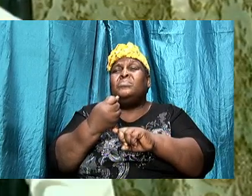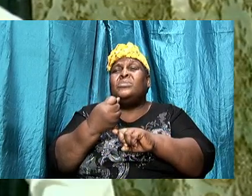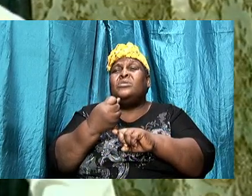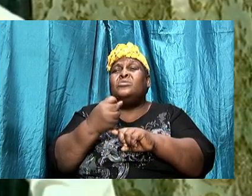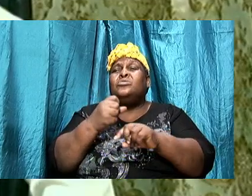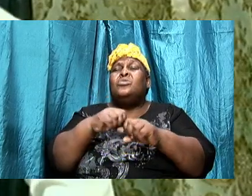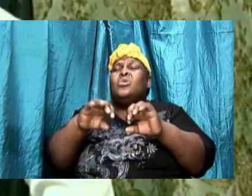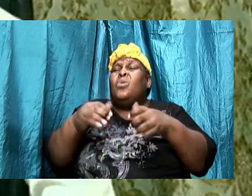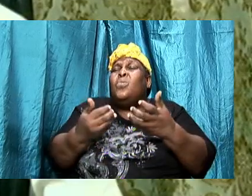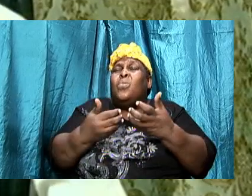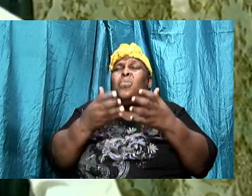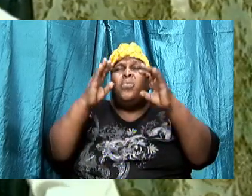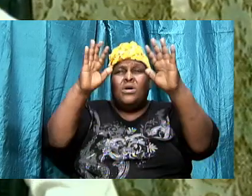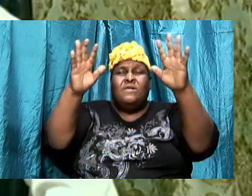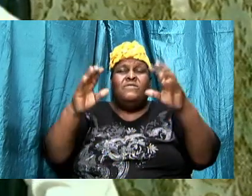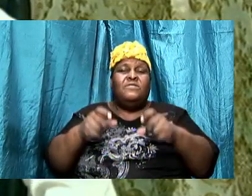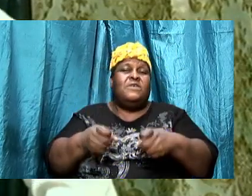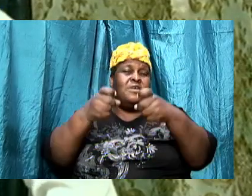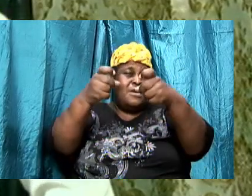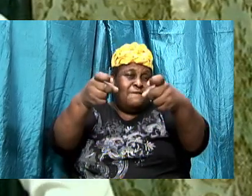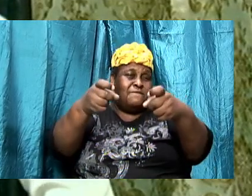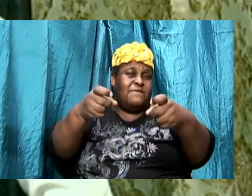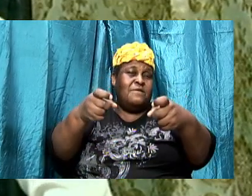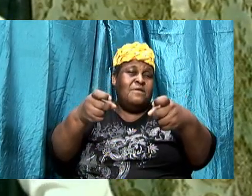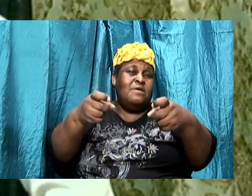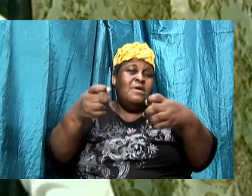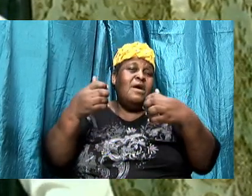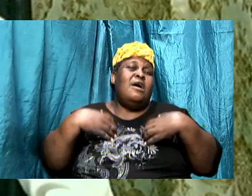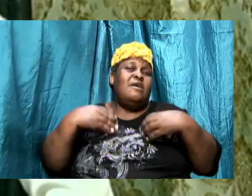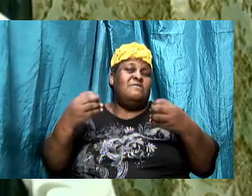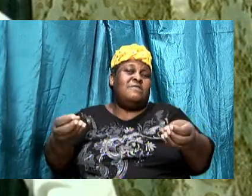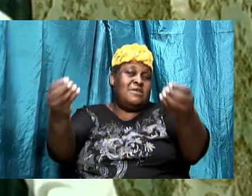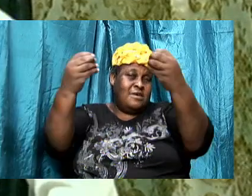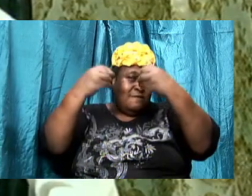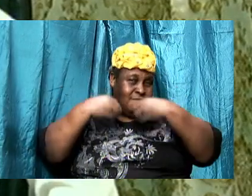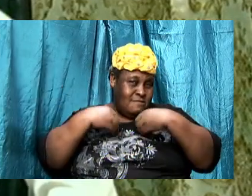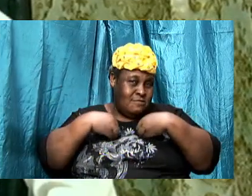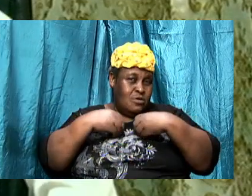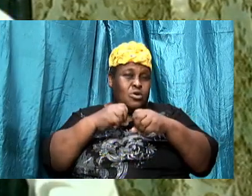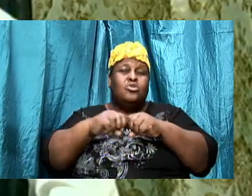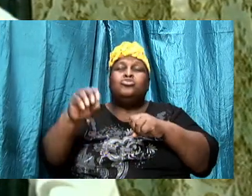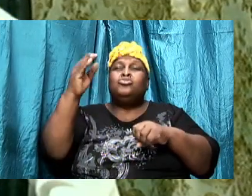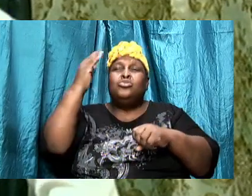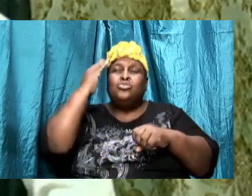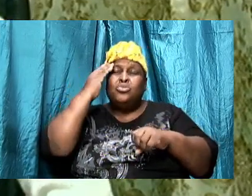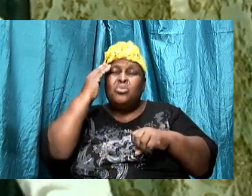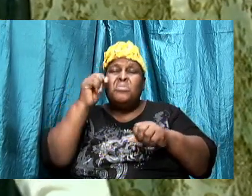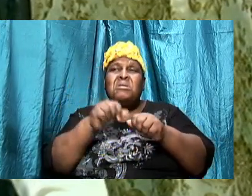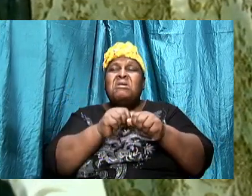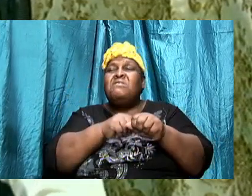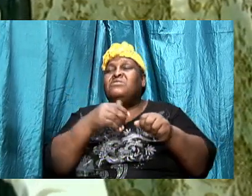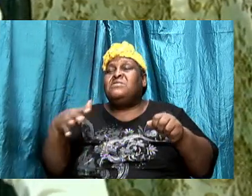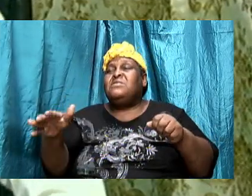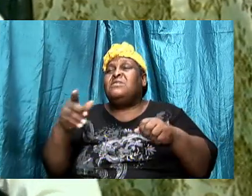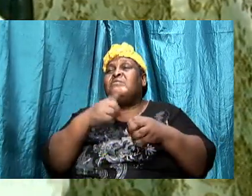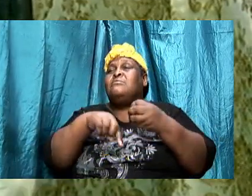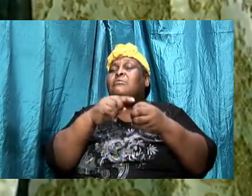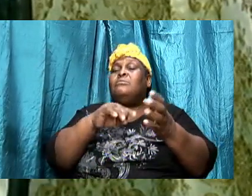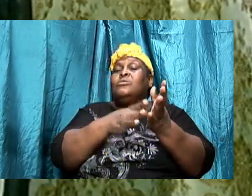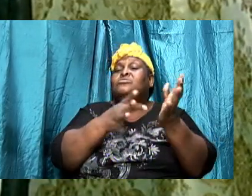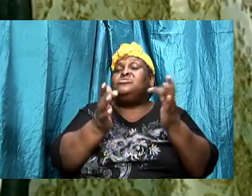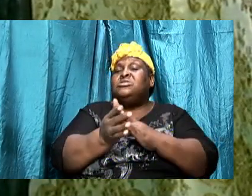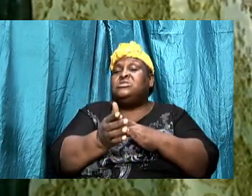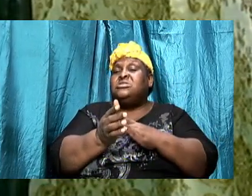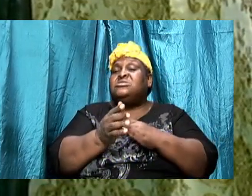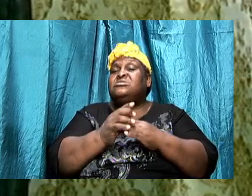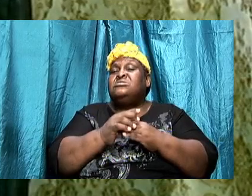a wonderful gift that the Lord has given us. So we can know everything about Christ. And not only about